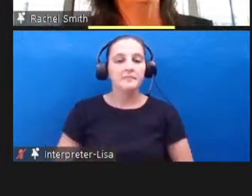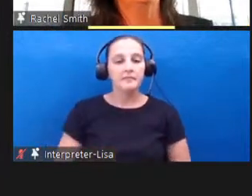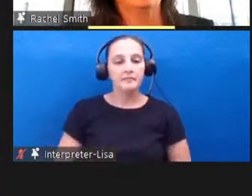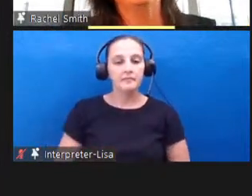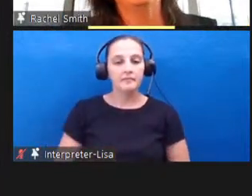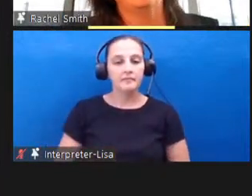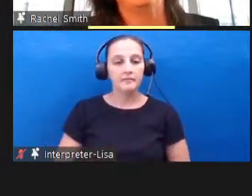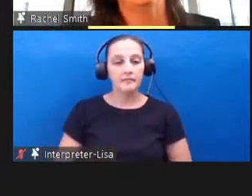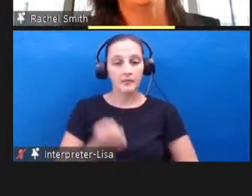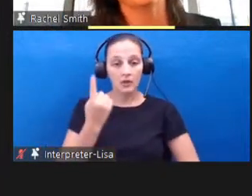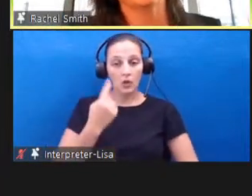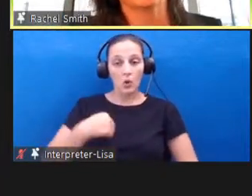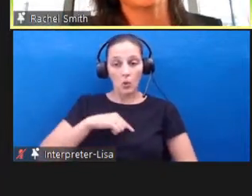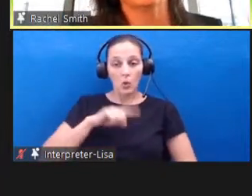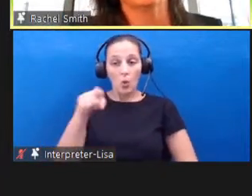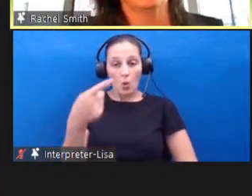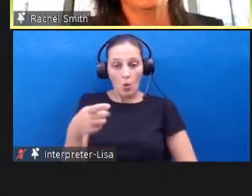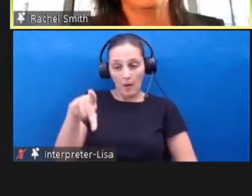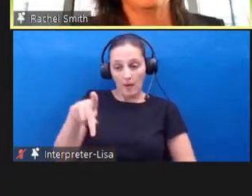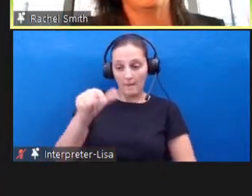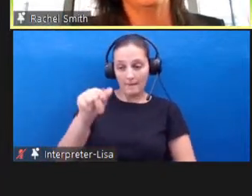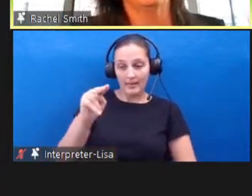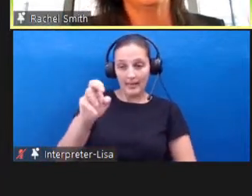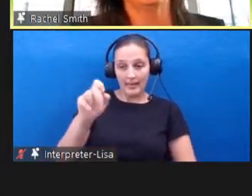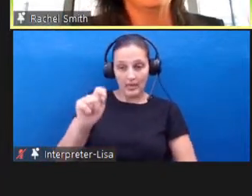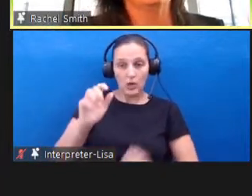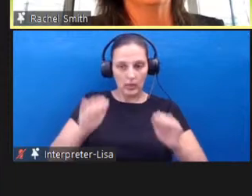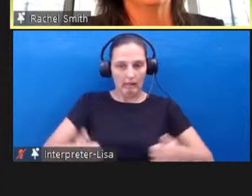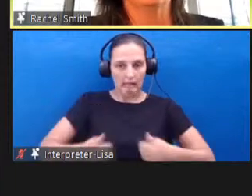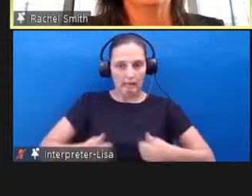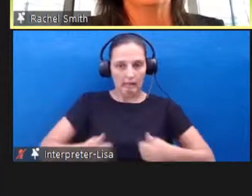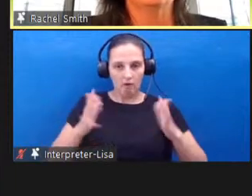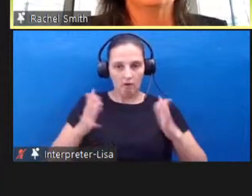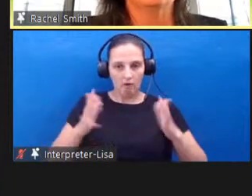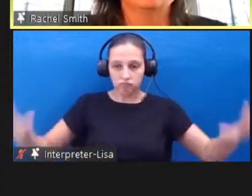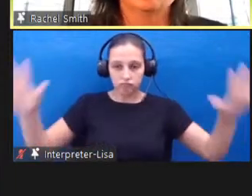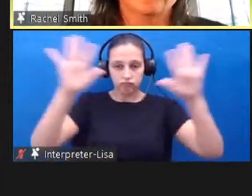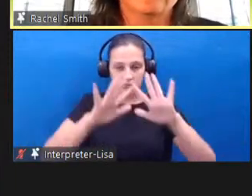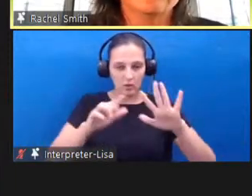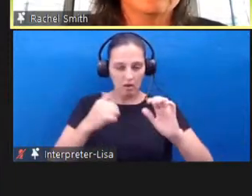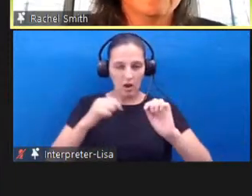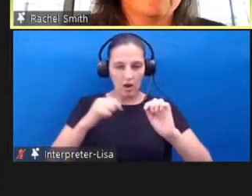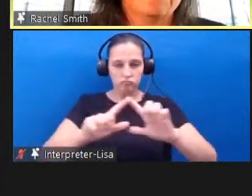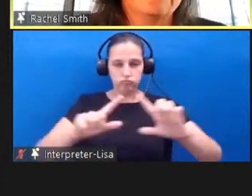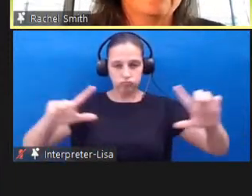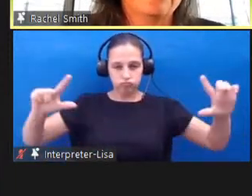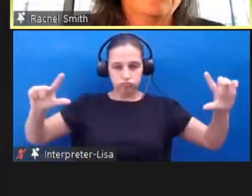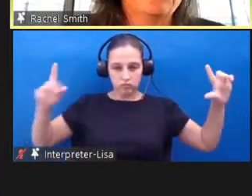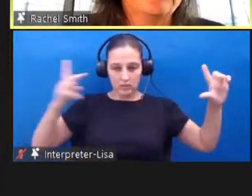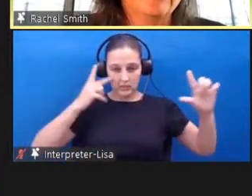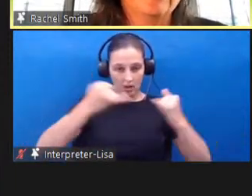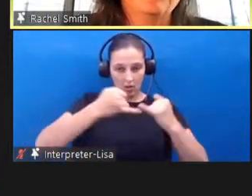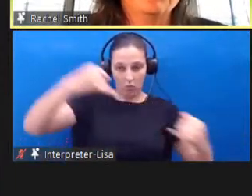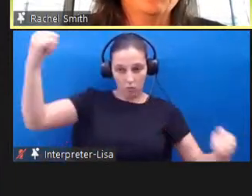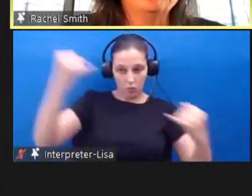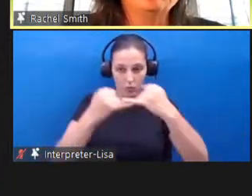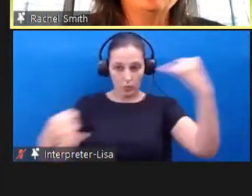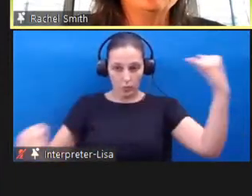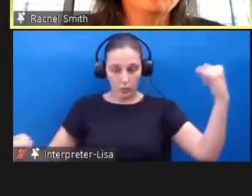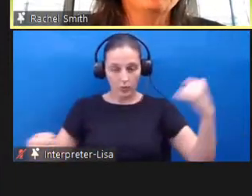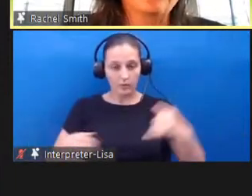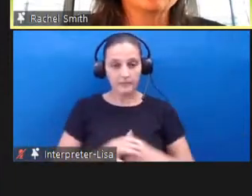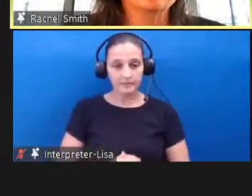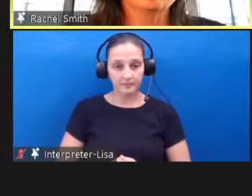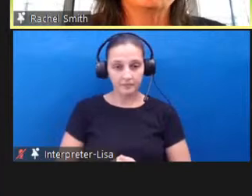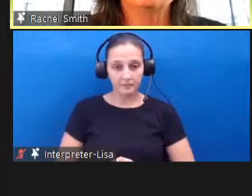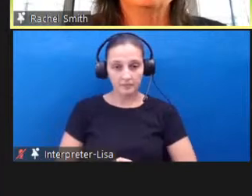the only habitable planet in our solar system, and I will just zoom out a little bit so you can see these trails. And with OpenSpace,